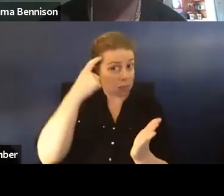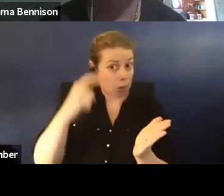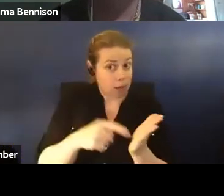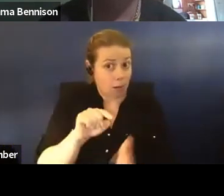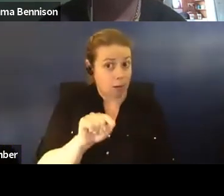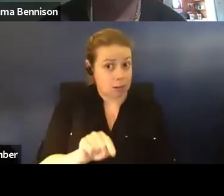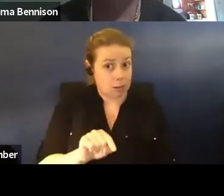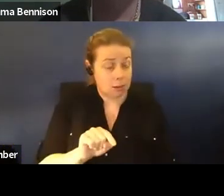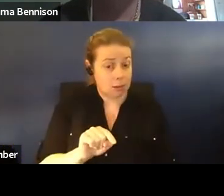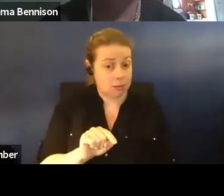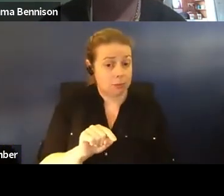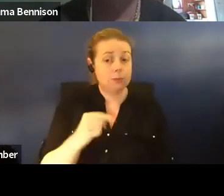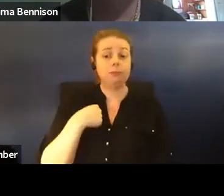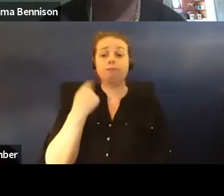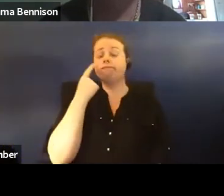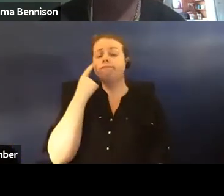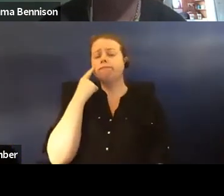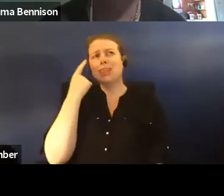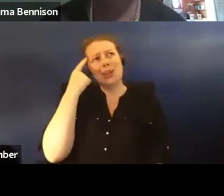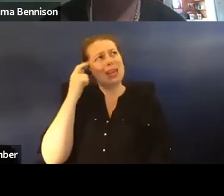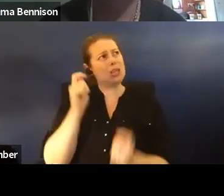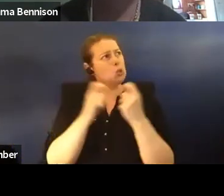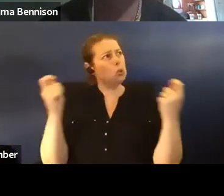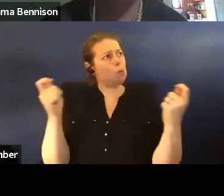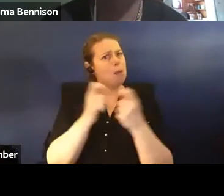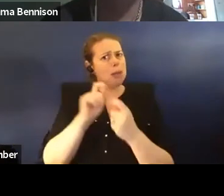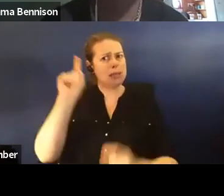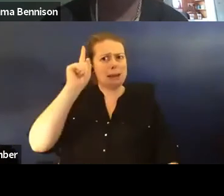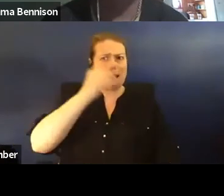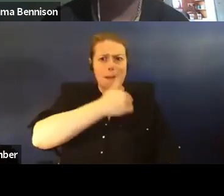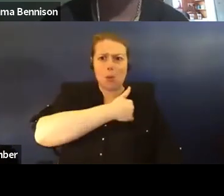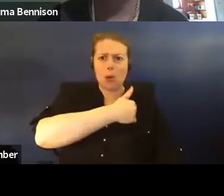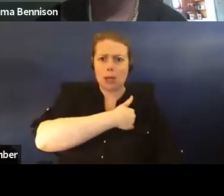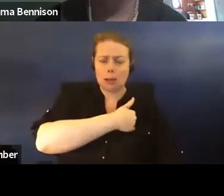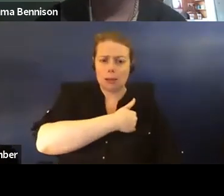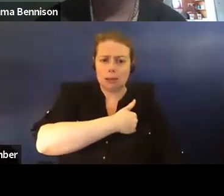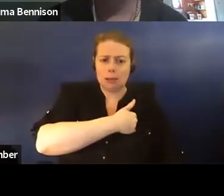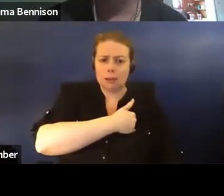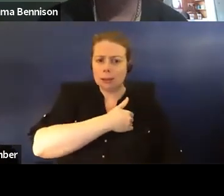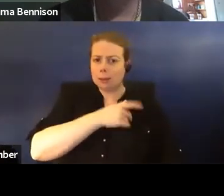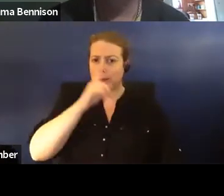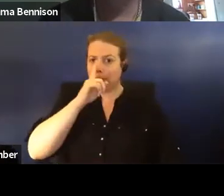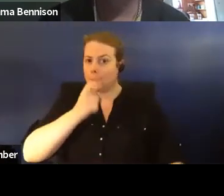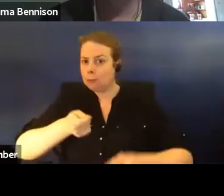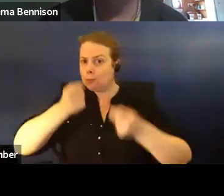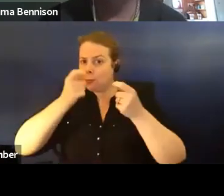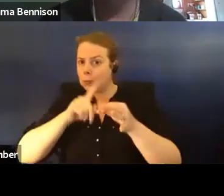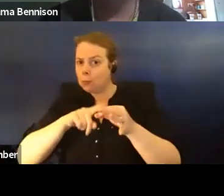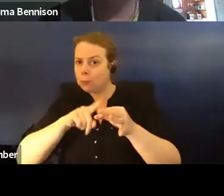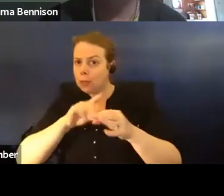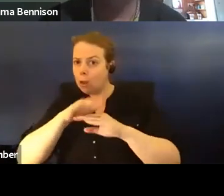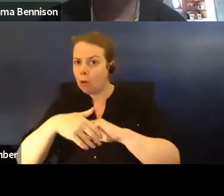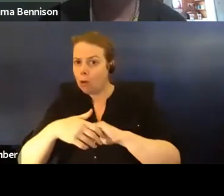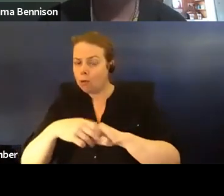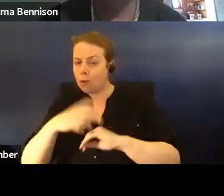I noticed in the, I think it was the paper this morning, there's questions being raised about older